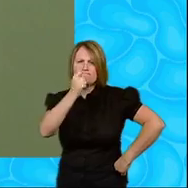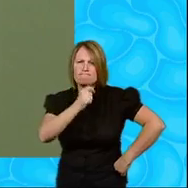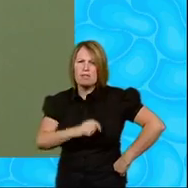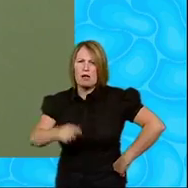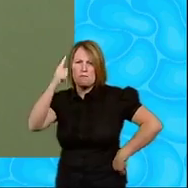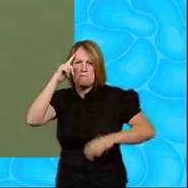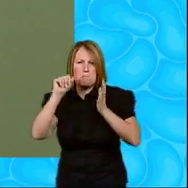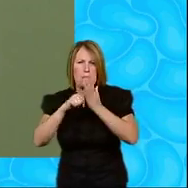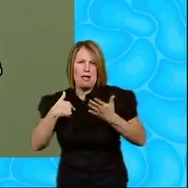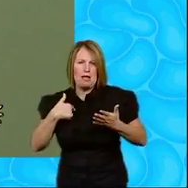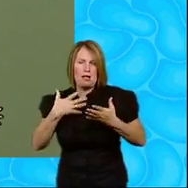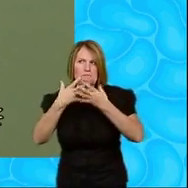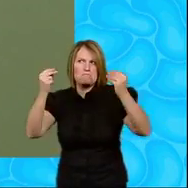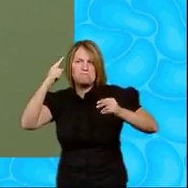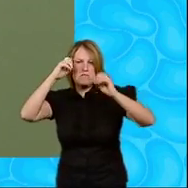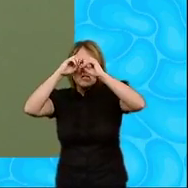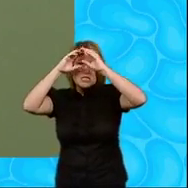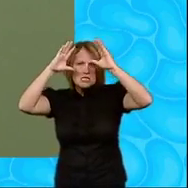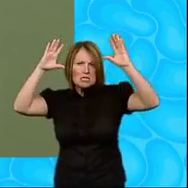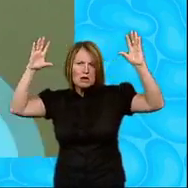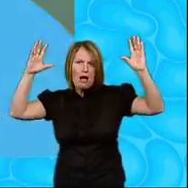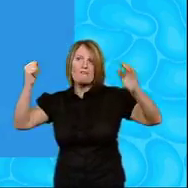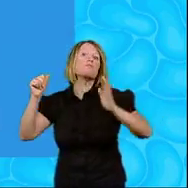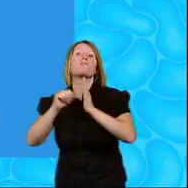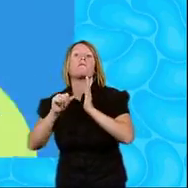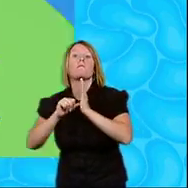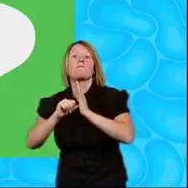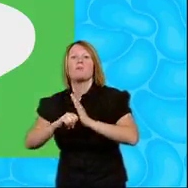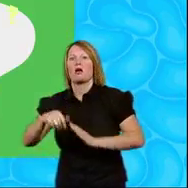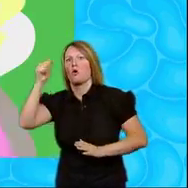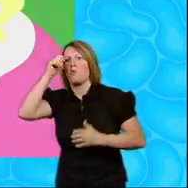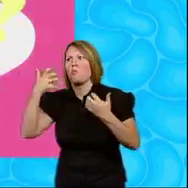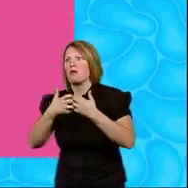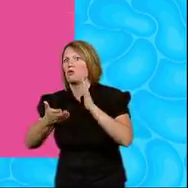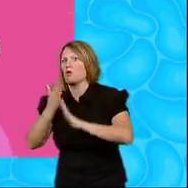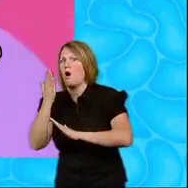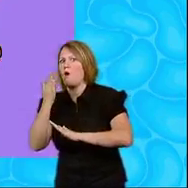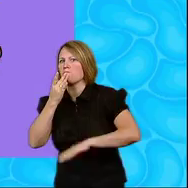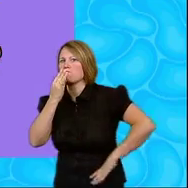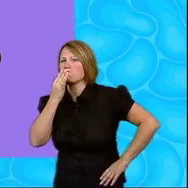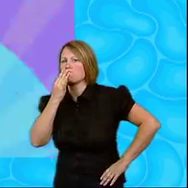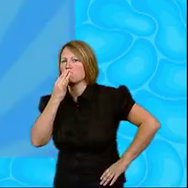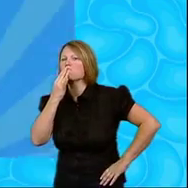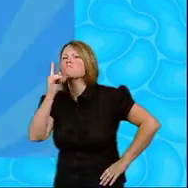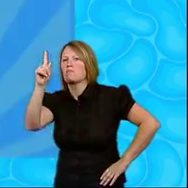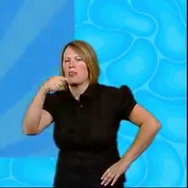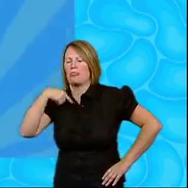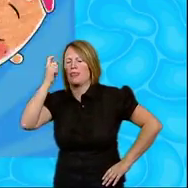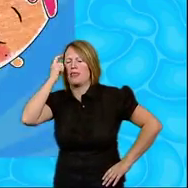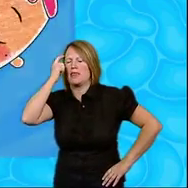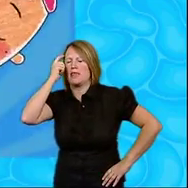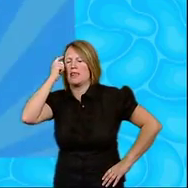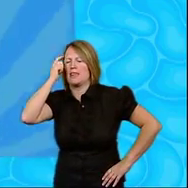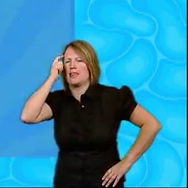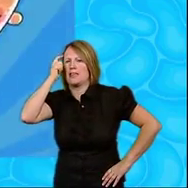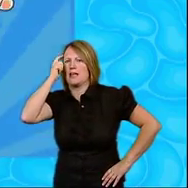It looks like it's time for me to think big. If I have a problem, don't know which way to go, I think and think and